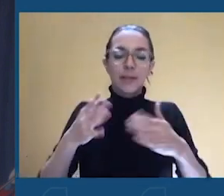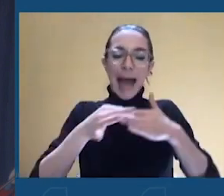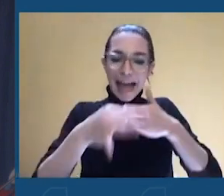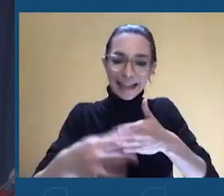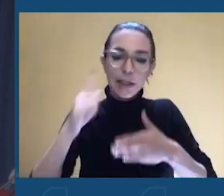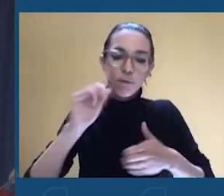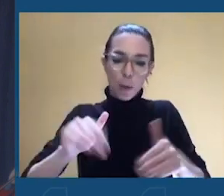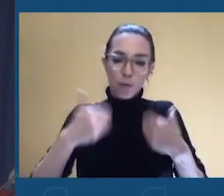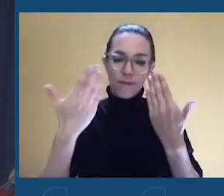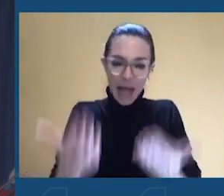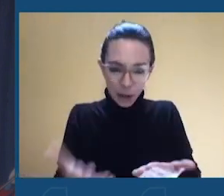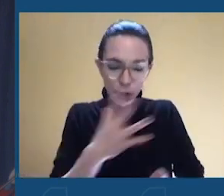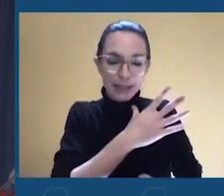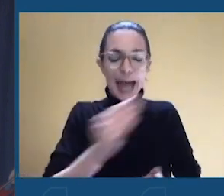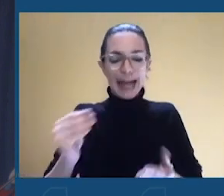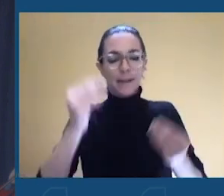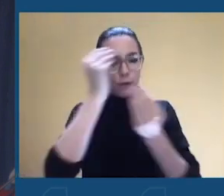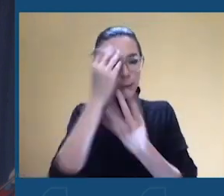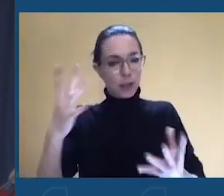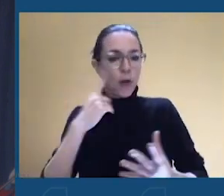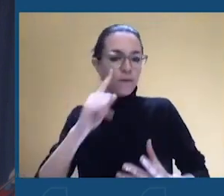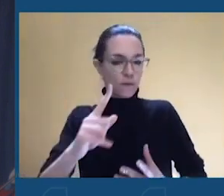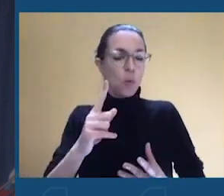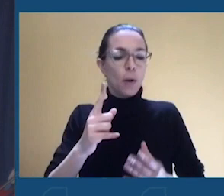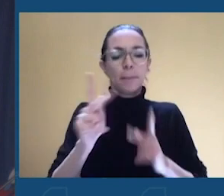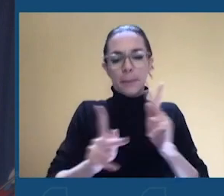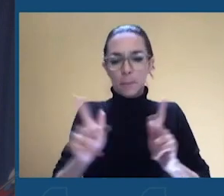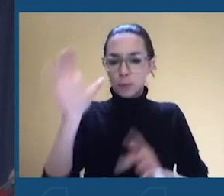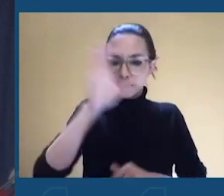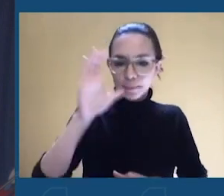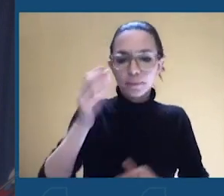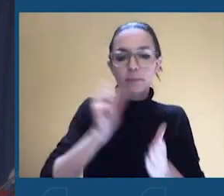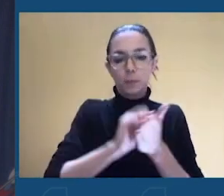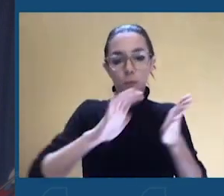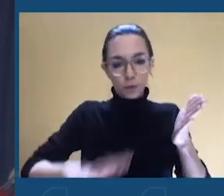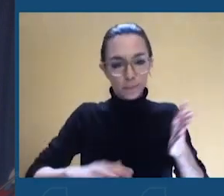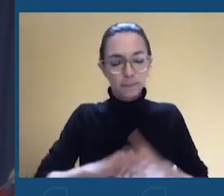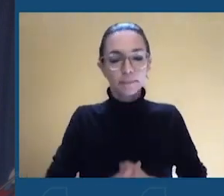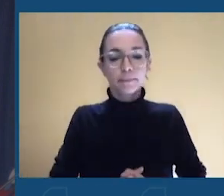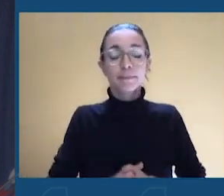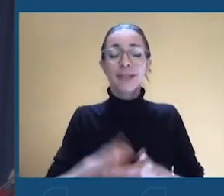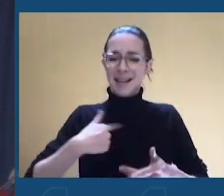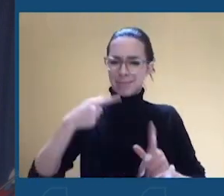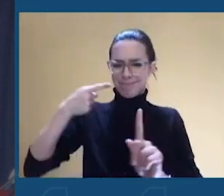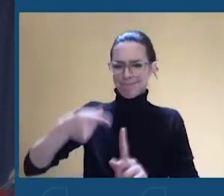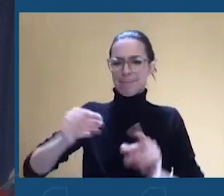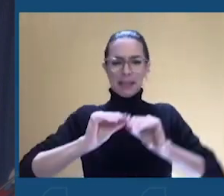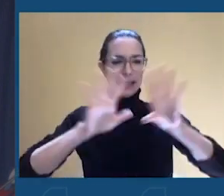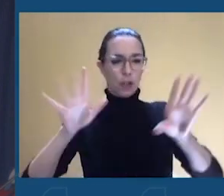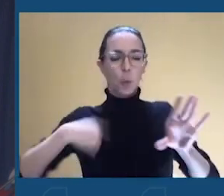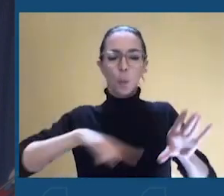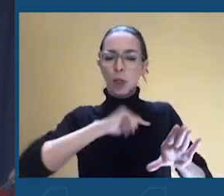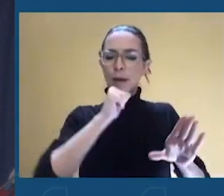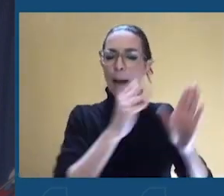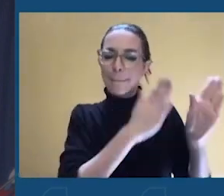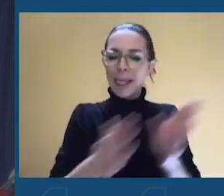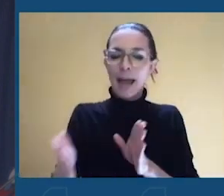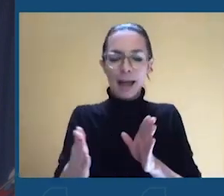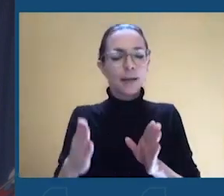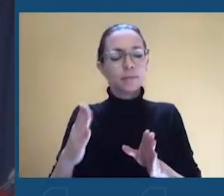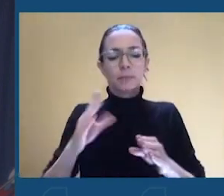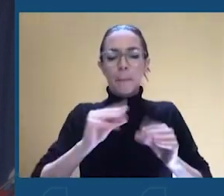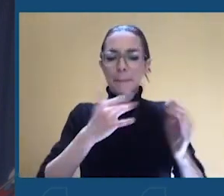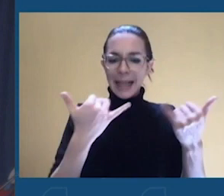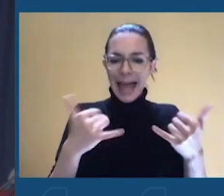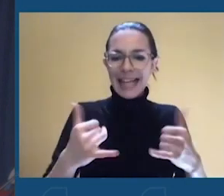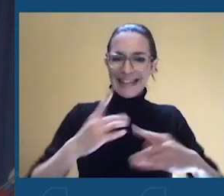to abortion. Let me be clear. We're not playing defense. We're playing